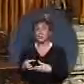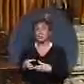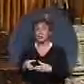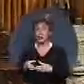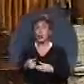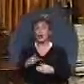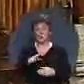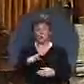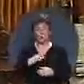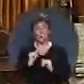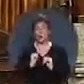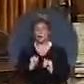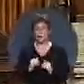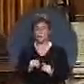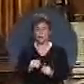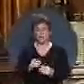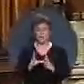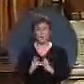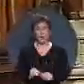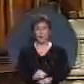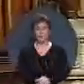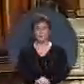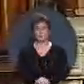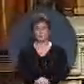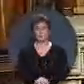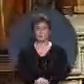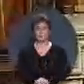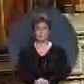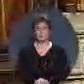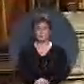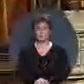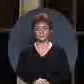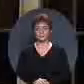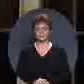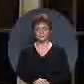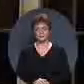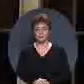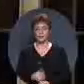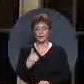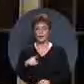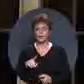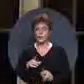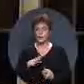The Honourable Member for Rosemont, La Petite Patrie.